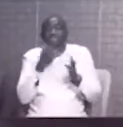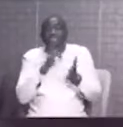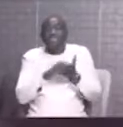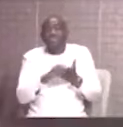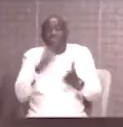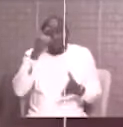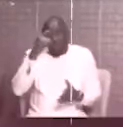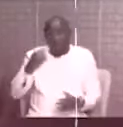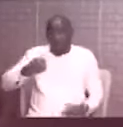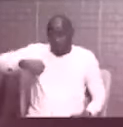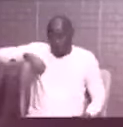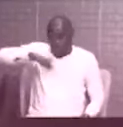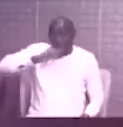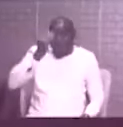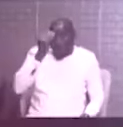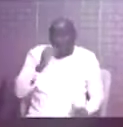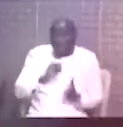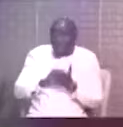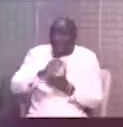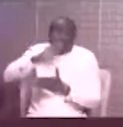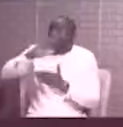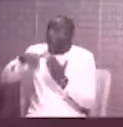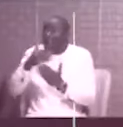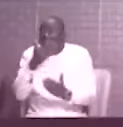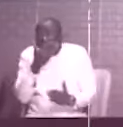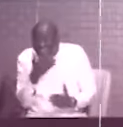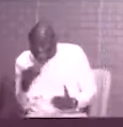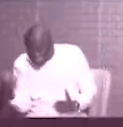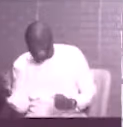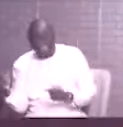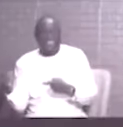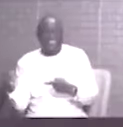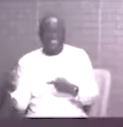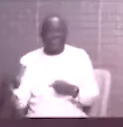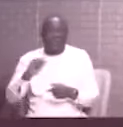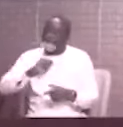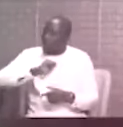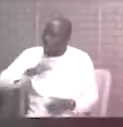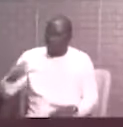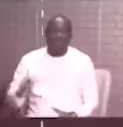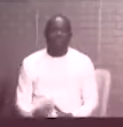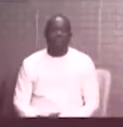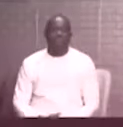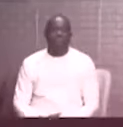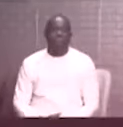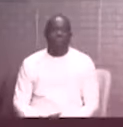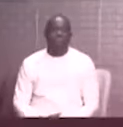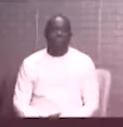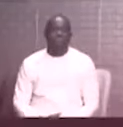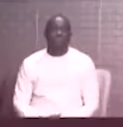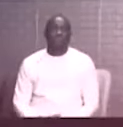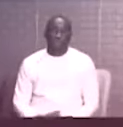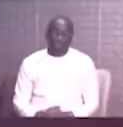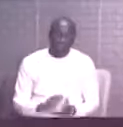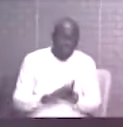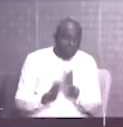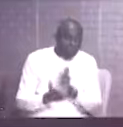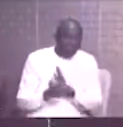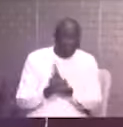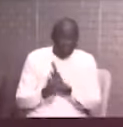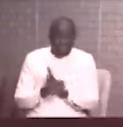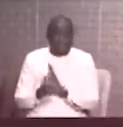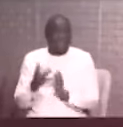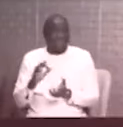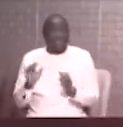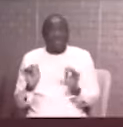know that all things, all, with the mastery of a chef, God